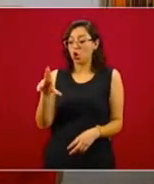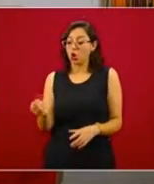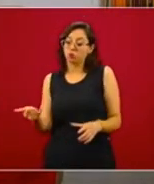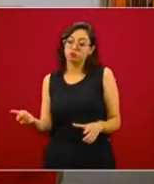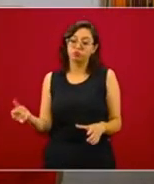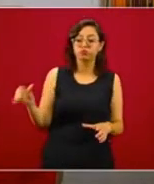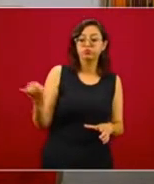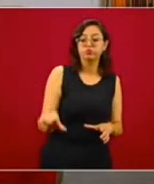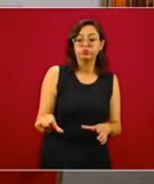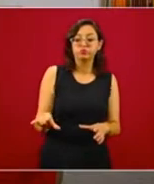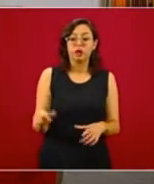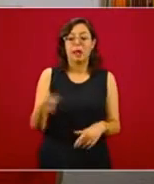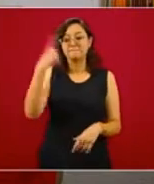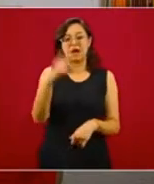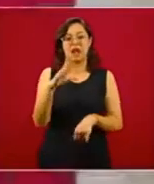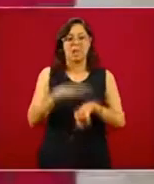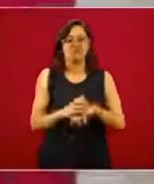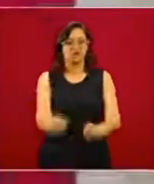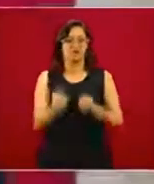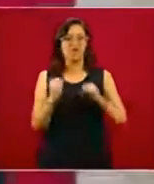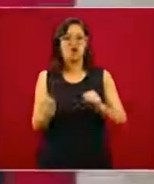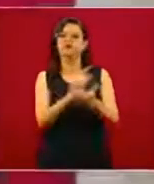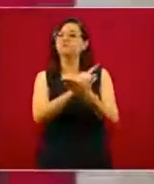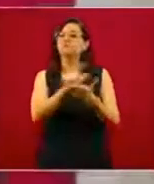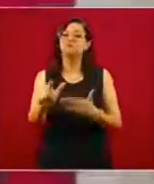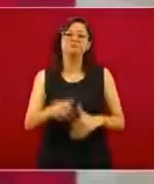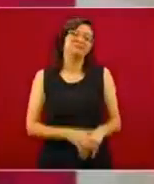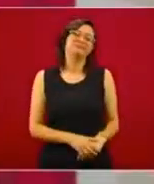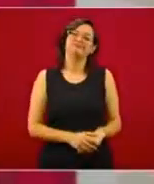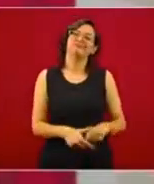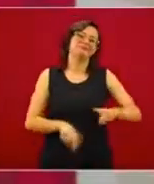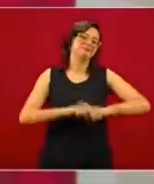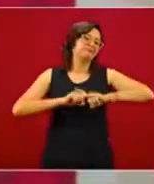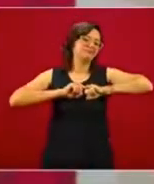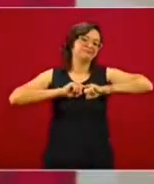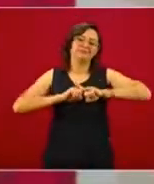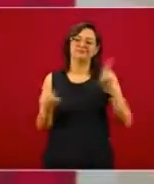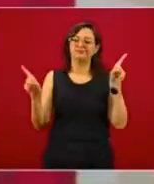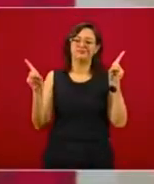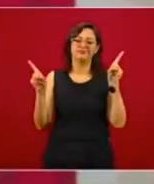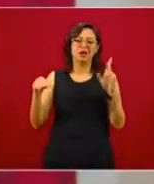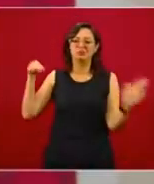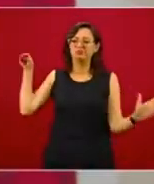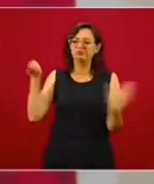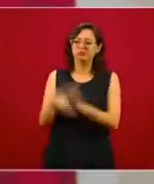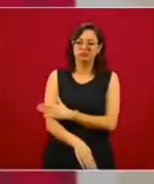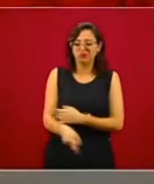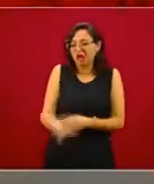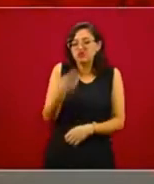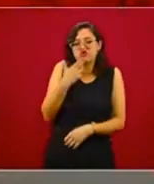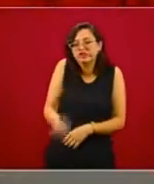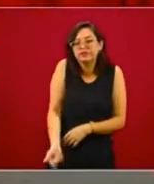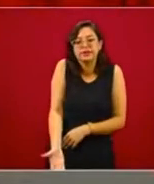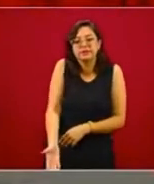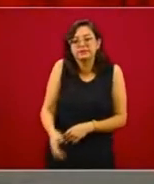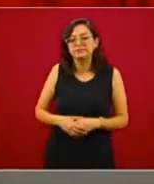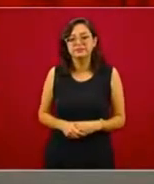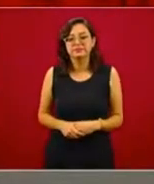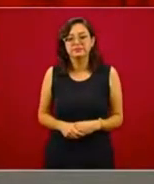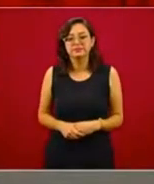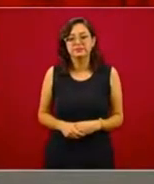add chlorine in order to upgrade that mix, what you are doing is that you are